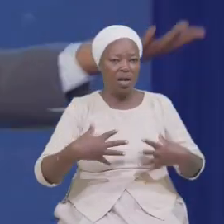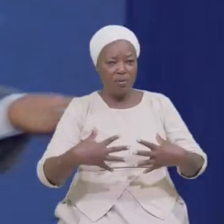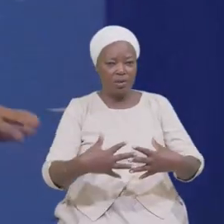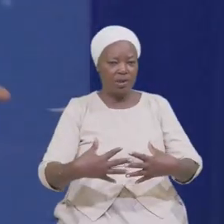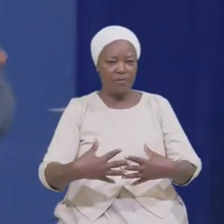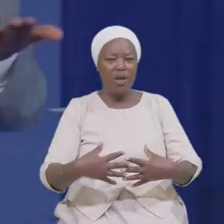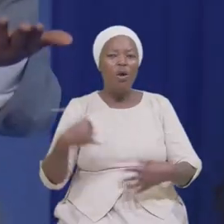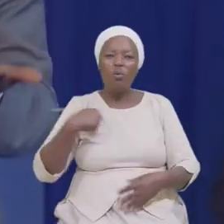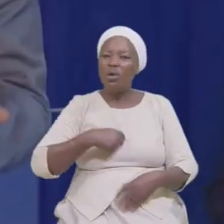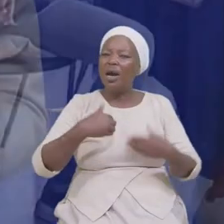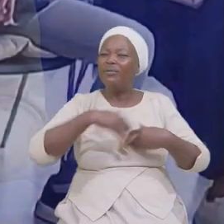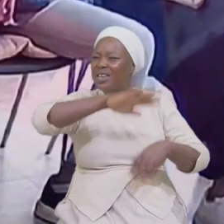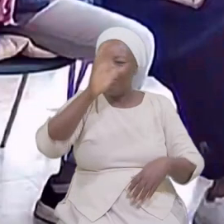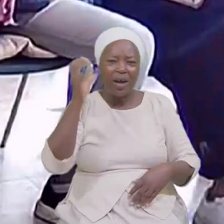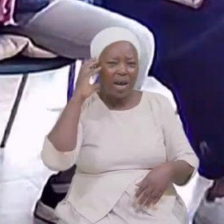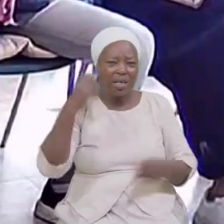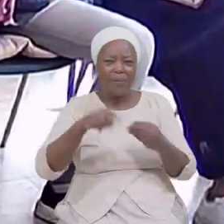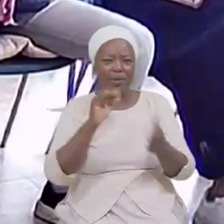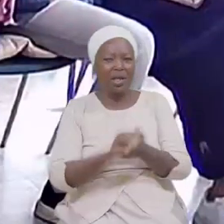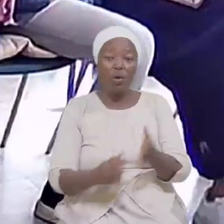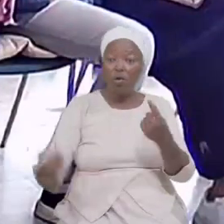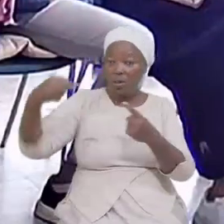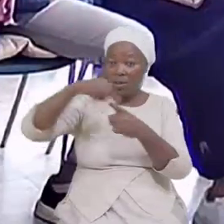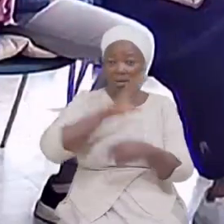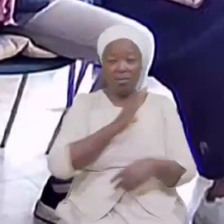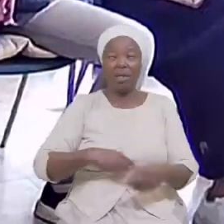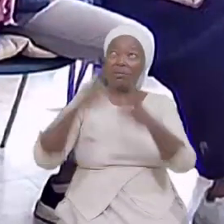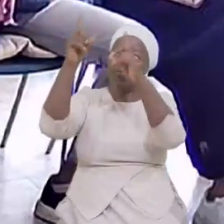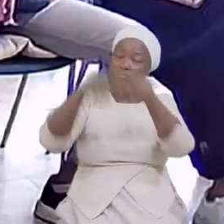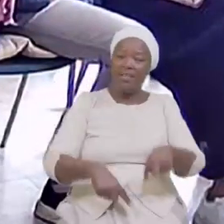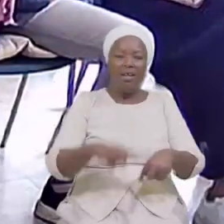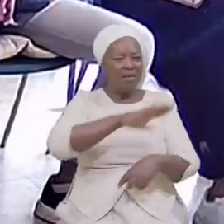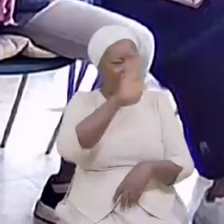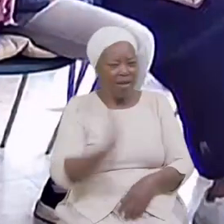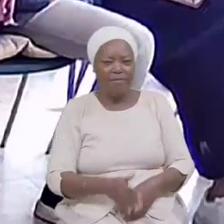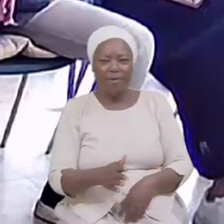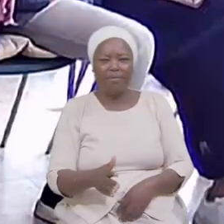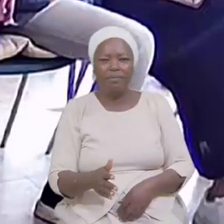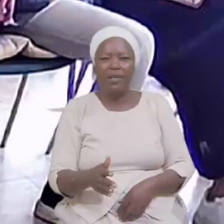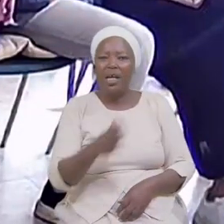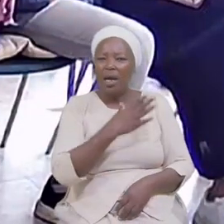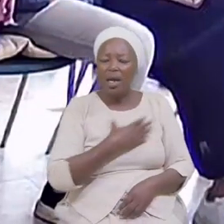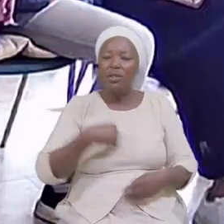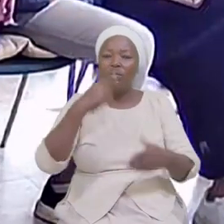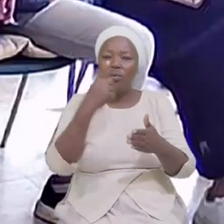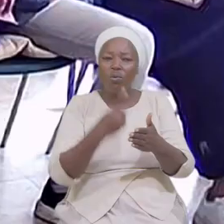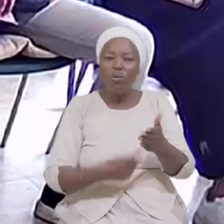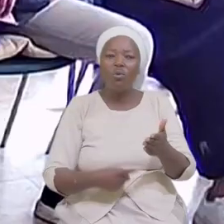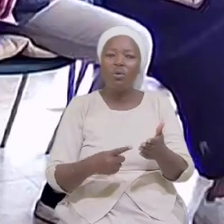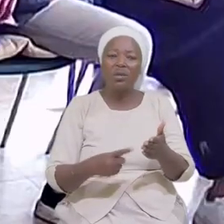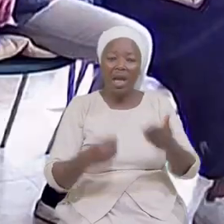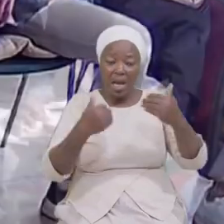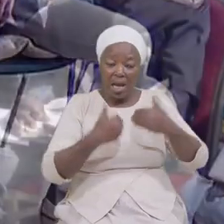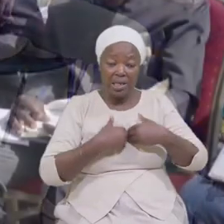never heard about that until Christ came. Never. And what had existed